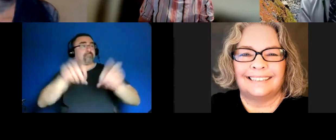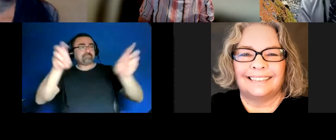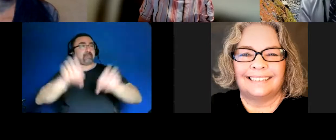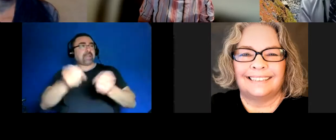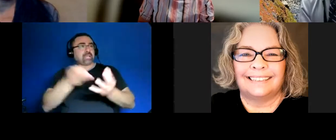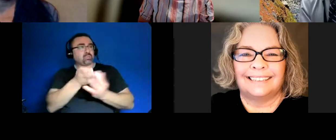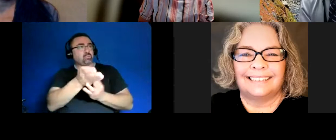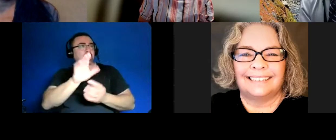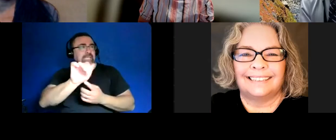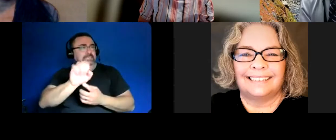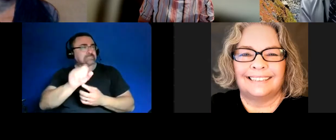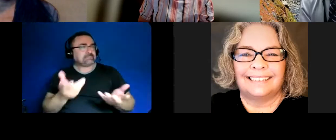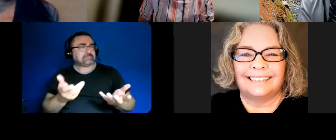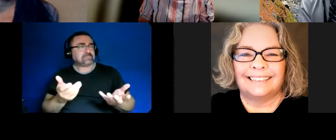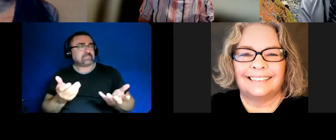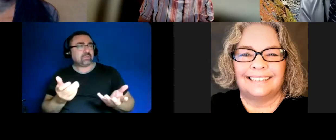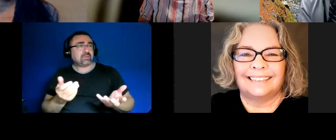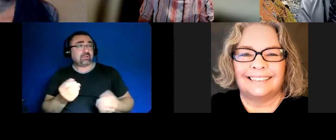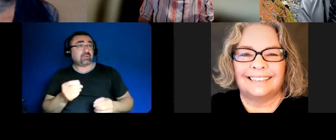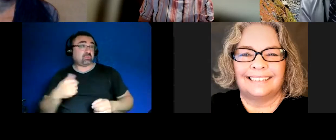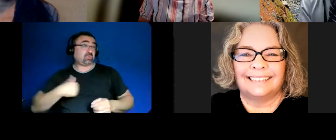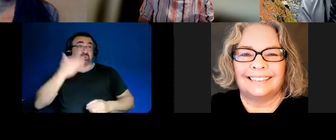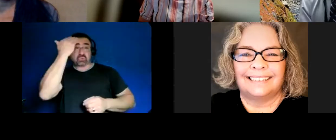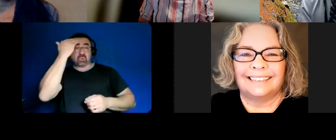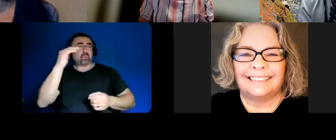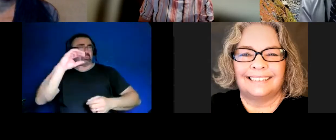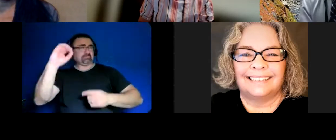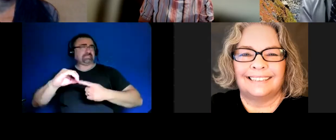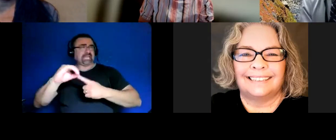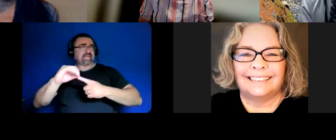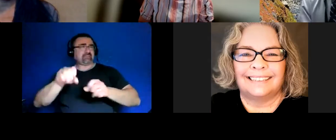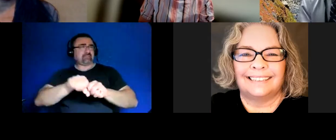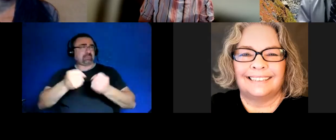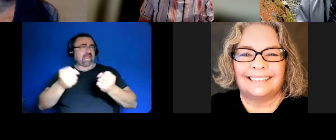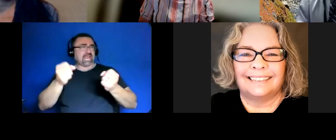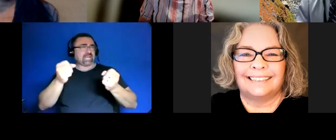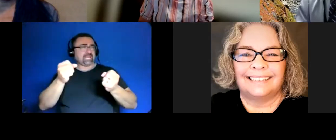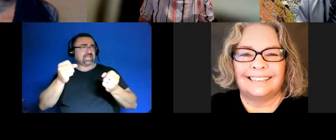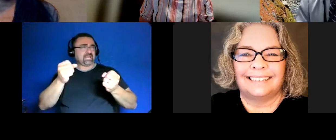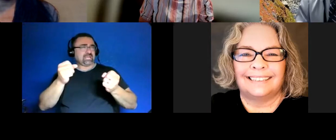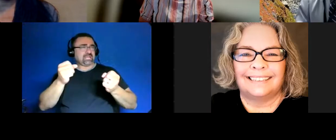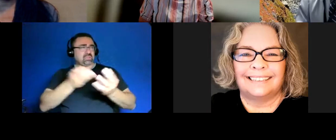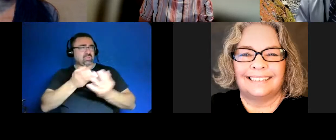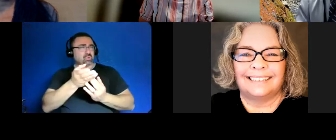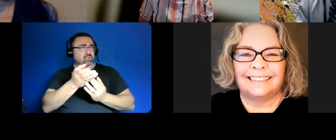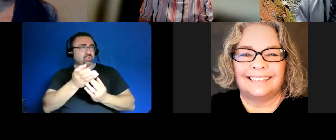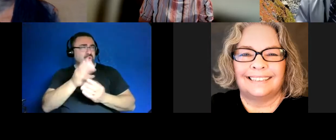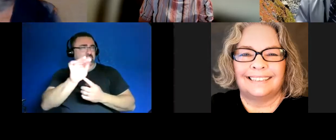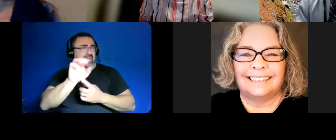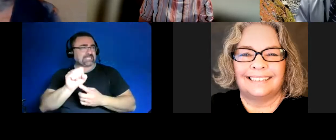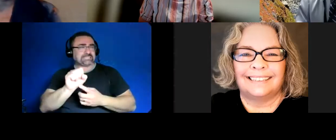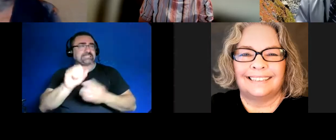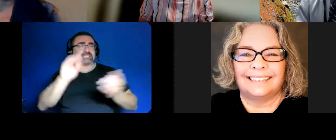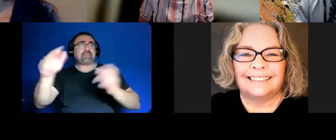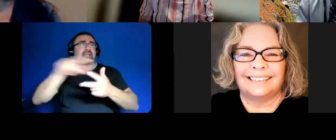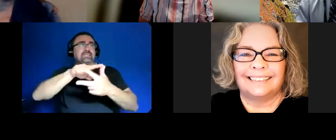cases. Are we able to know what percentage of breakthrough cases were vaccinated with Pfizer versus Moderna versus Johnson & Johnson?